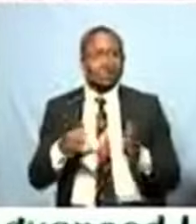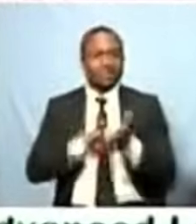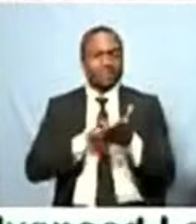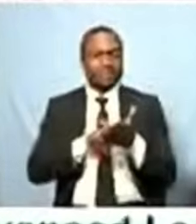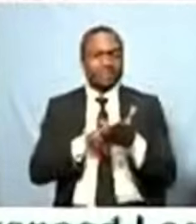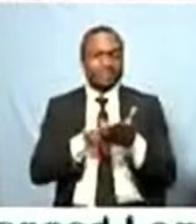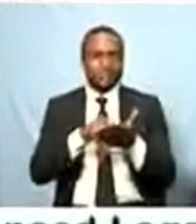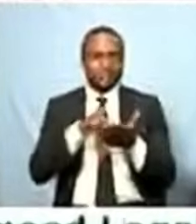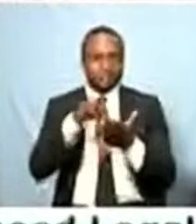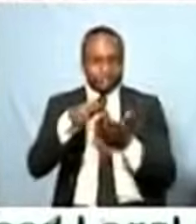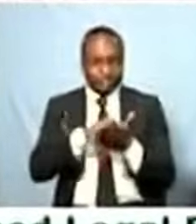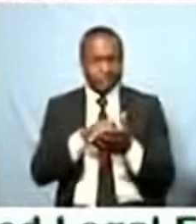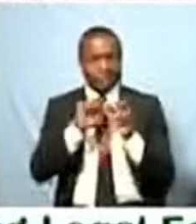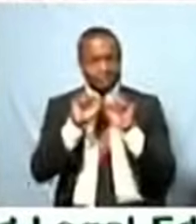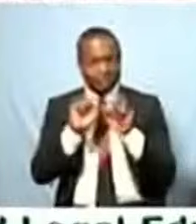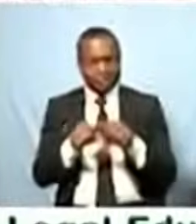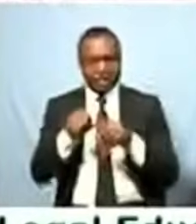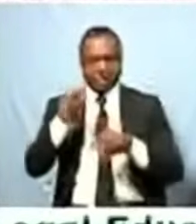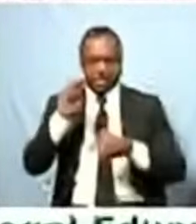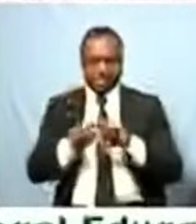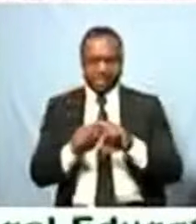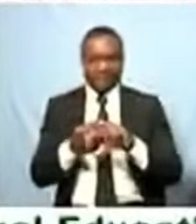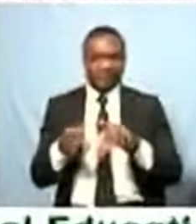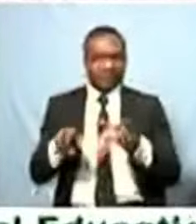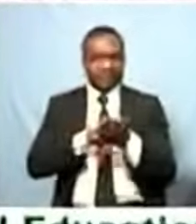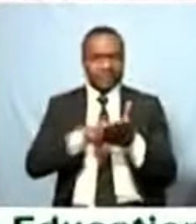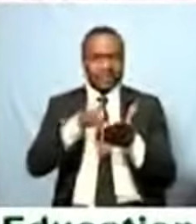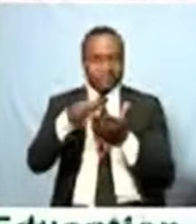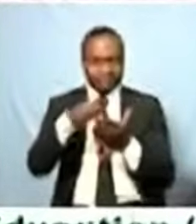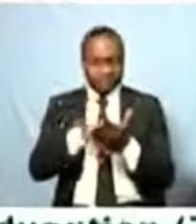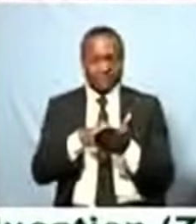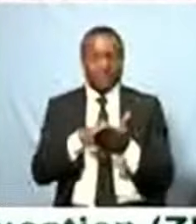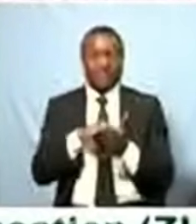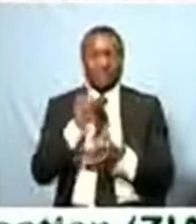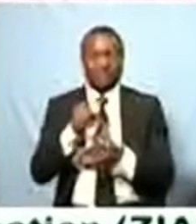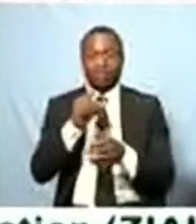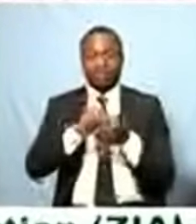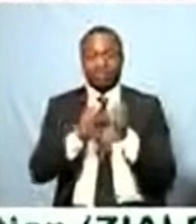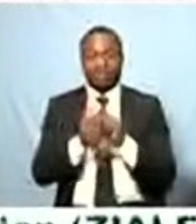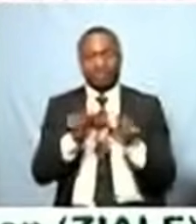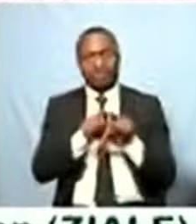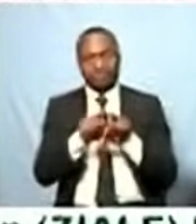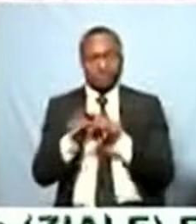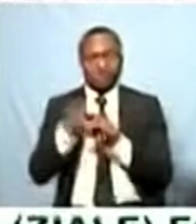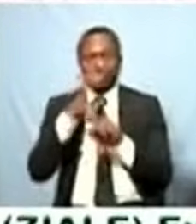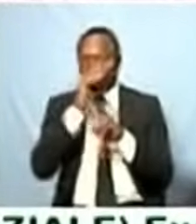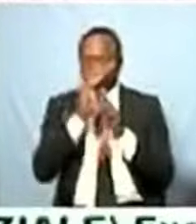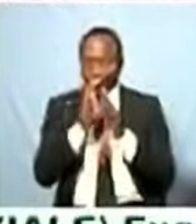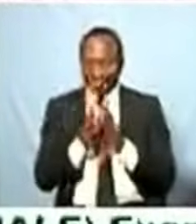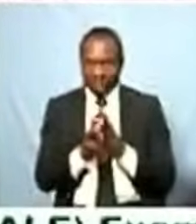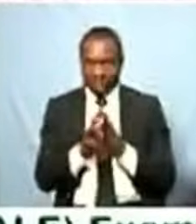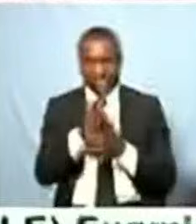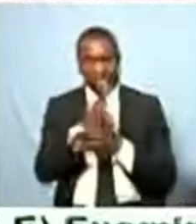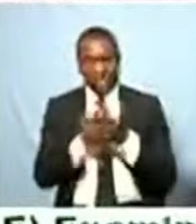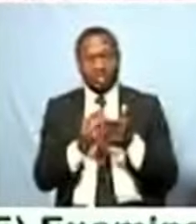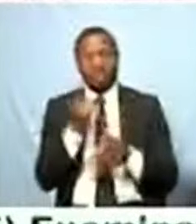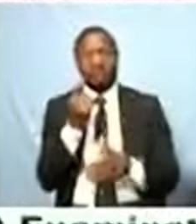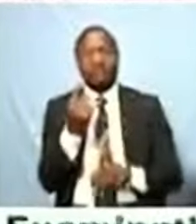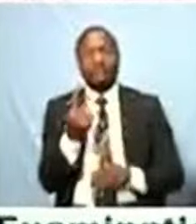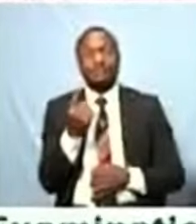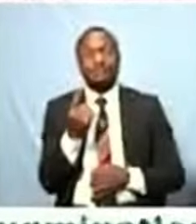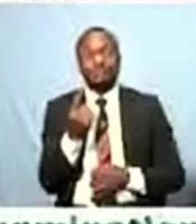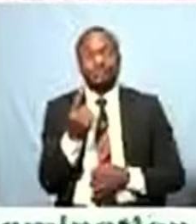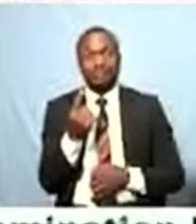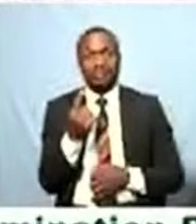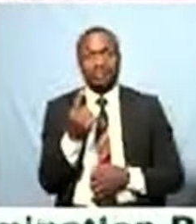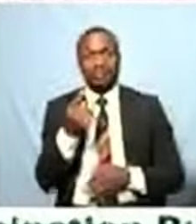exams. So you can only sit for repeater exams, which is also a problem. Madam Speaker, someone,